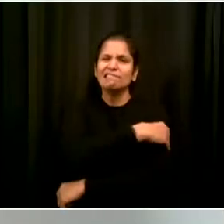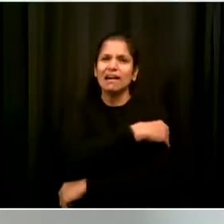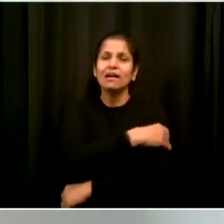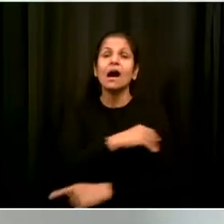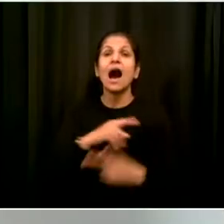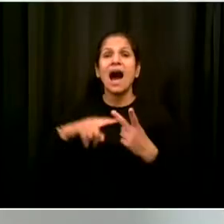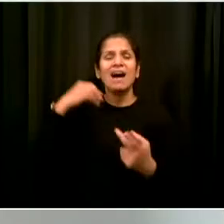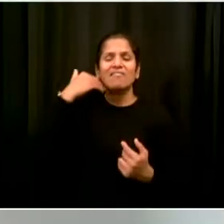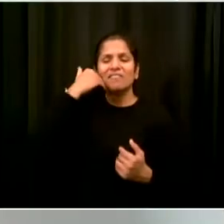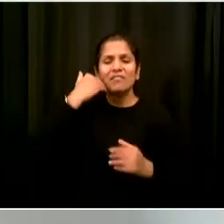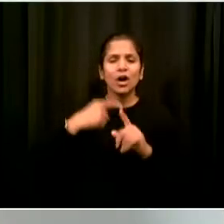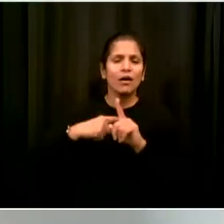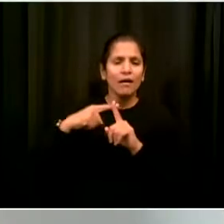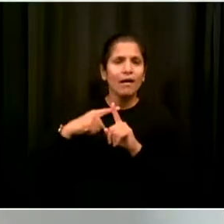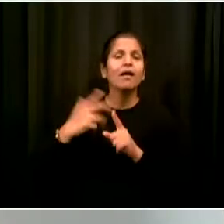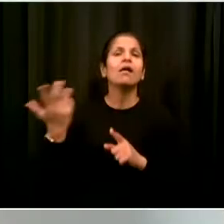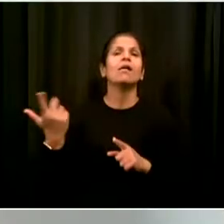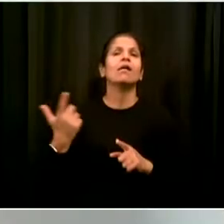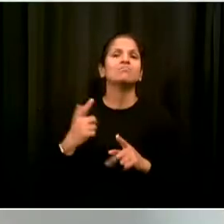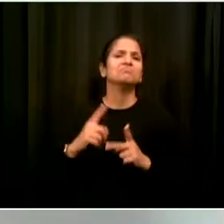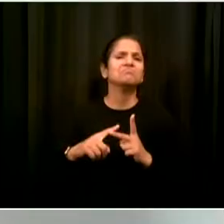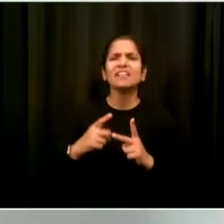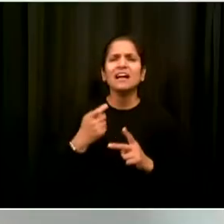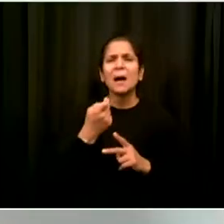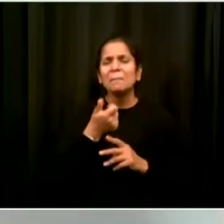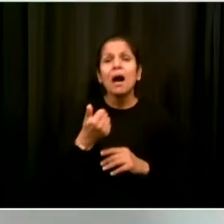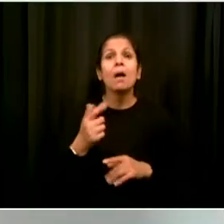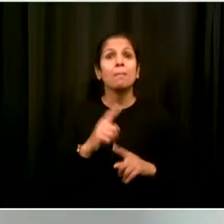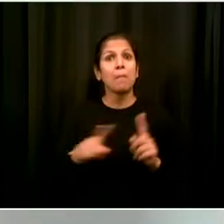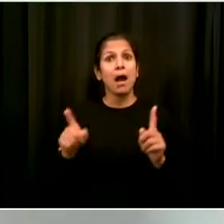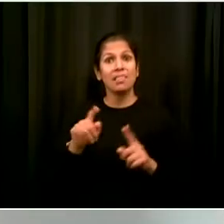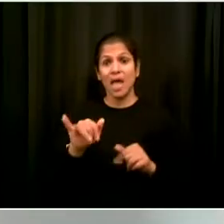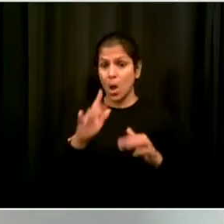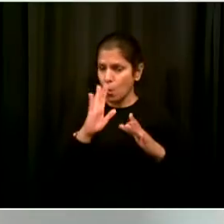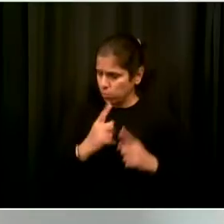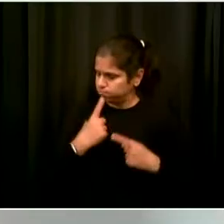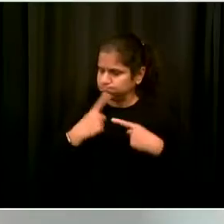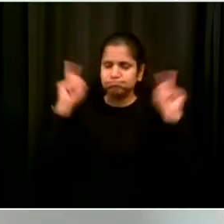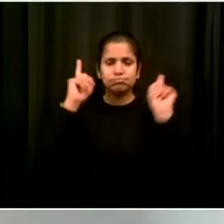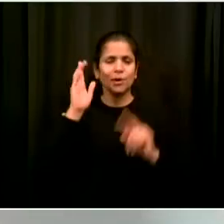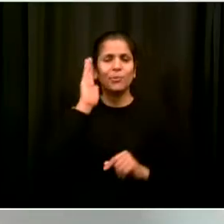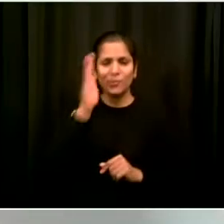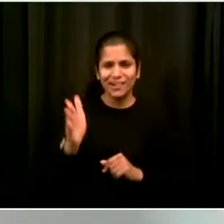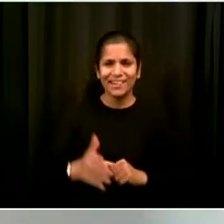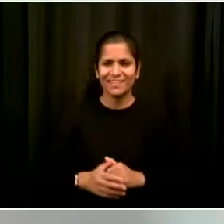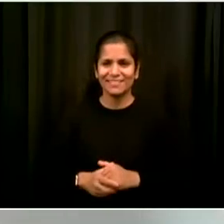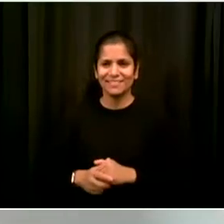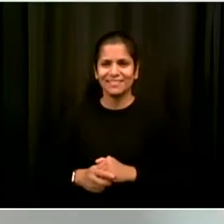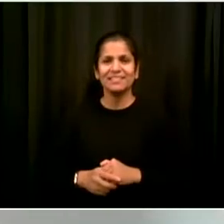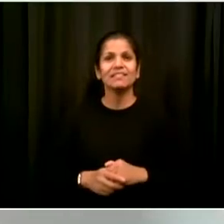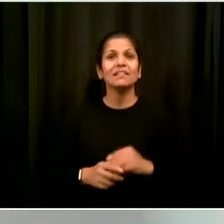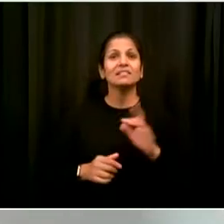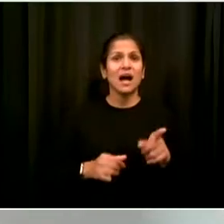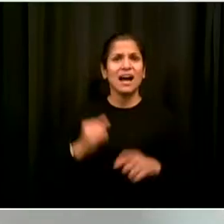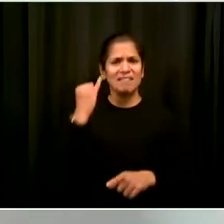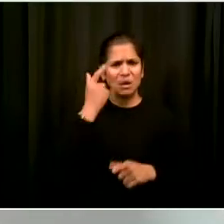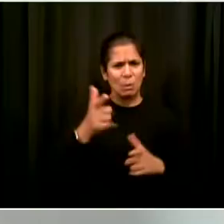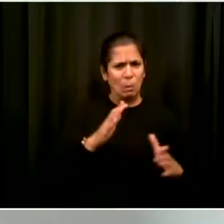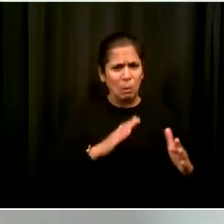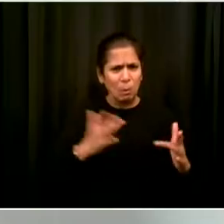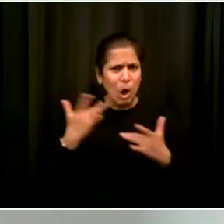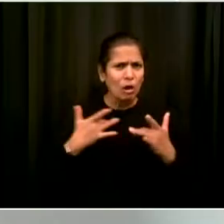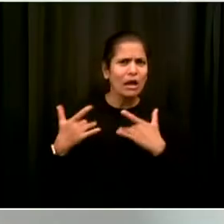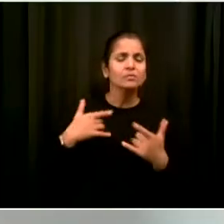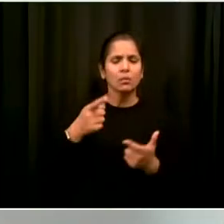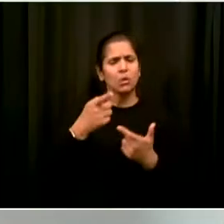that the vaccine is working. So it's important for you to be in touch with your doctor if you have any concerns, but those are also good signs that your body is responding the way it